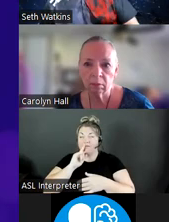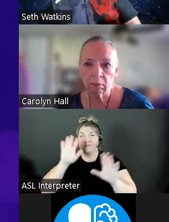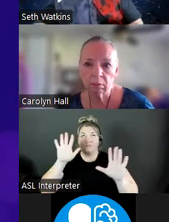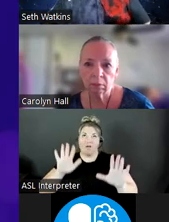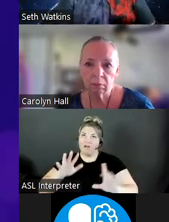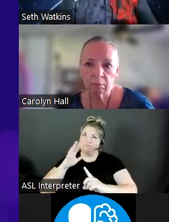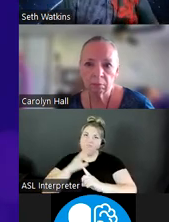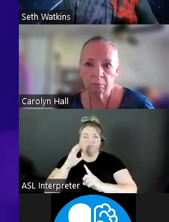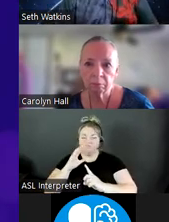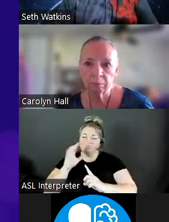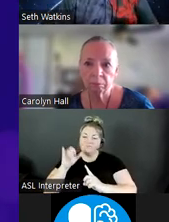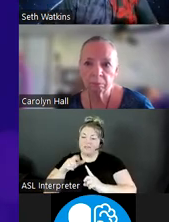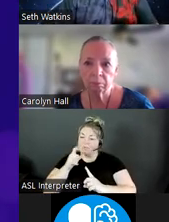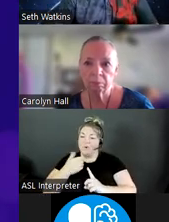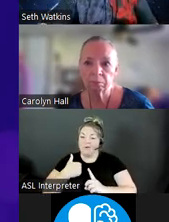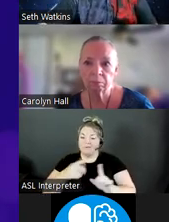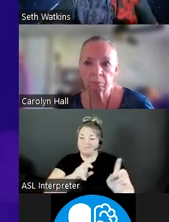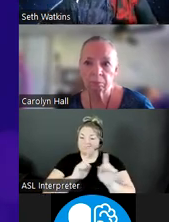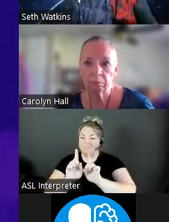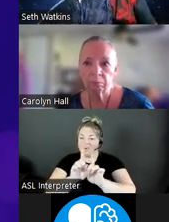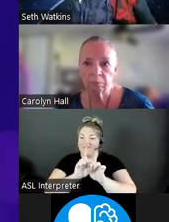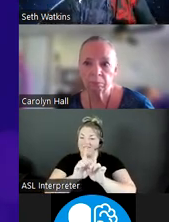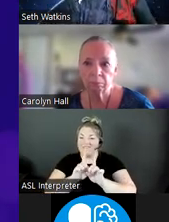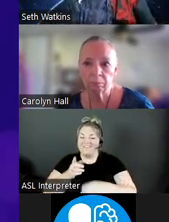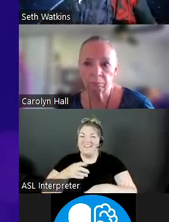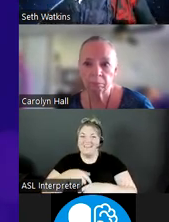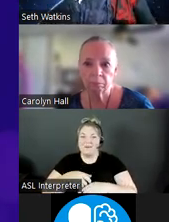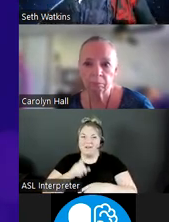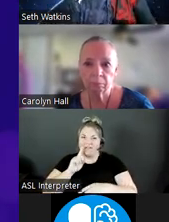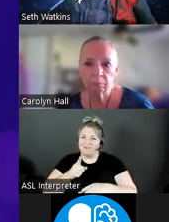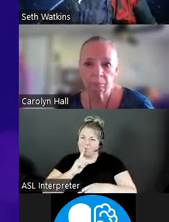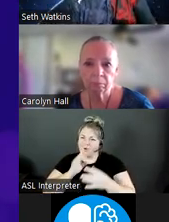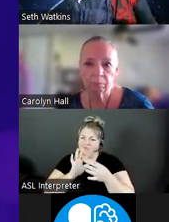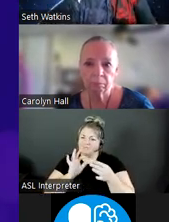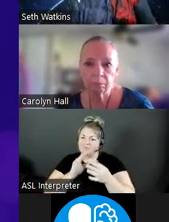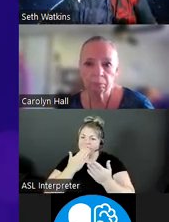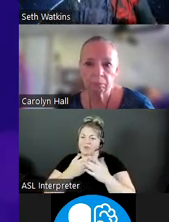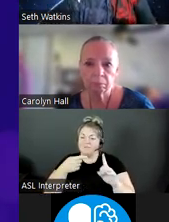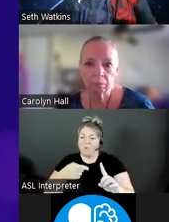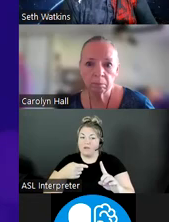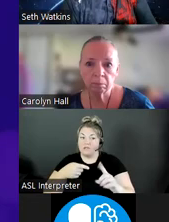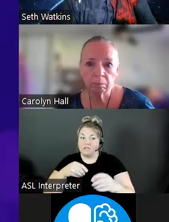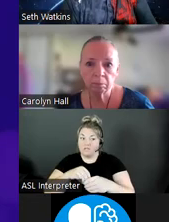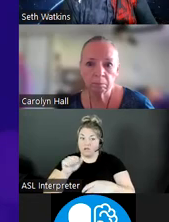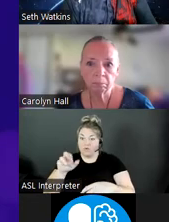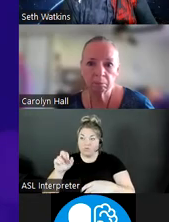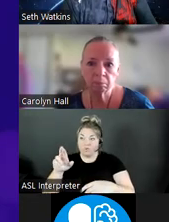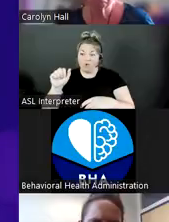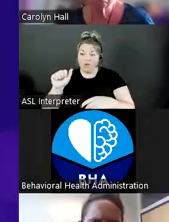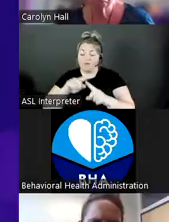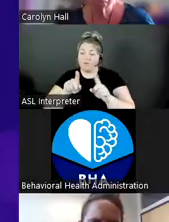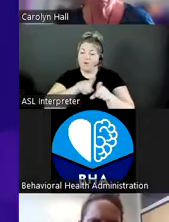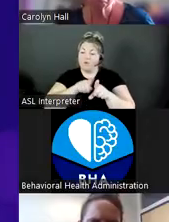with. And I think you're bringing up a really good point that in Aurora, but in a lot of